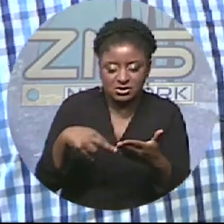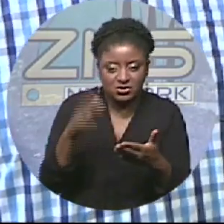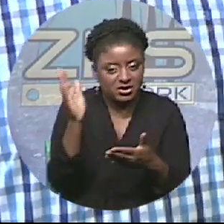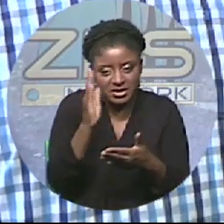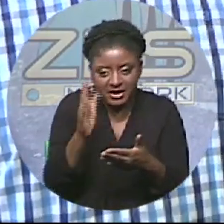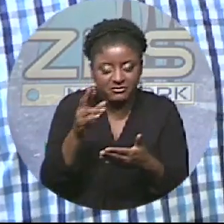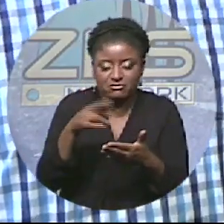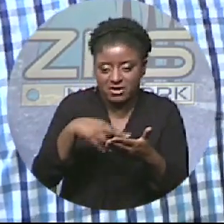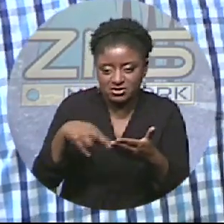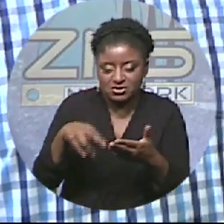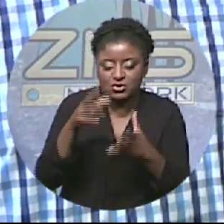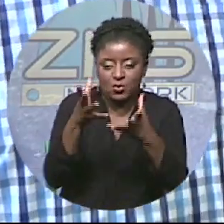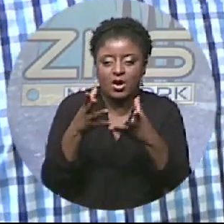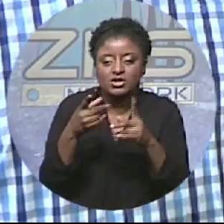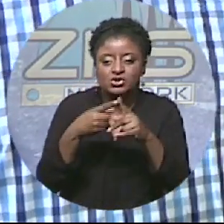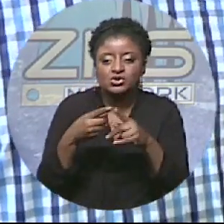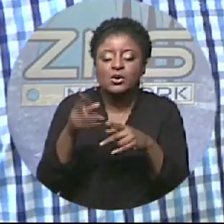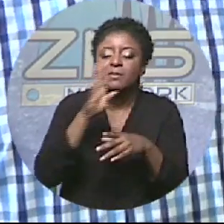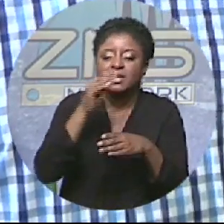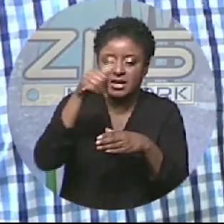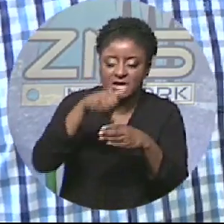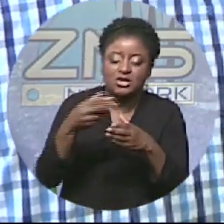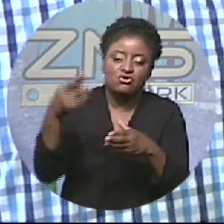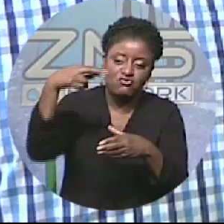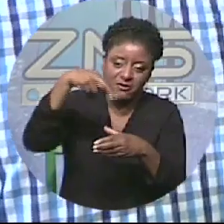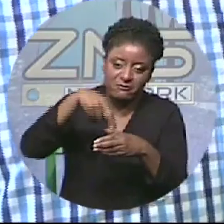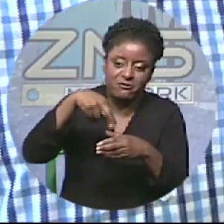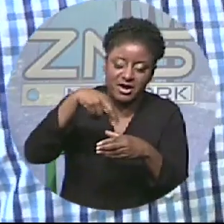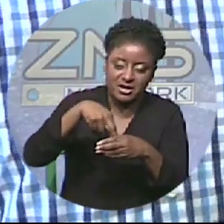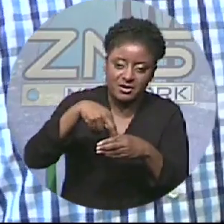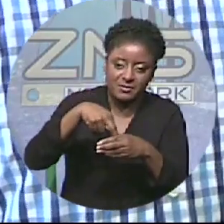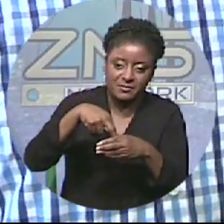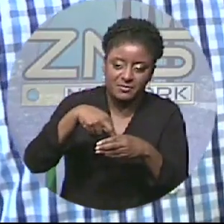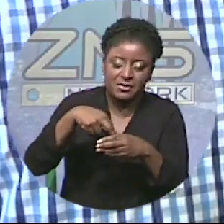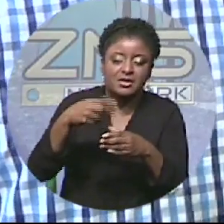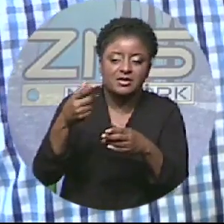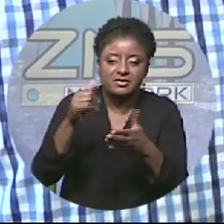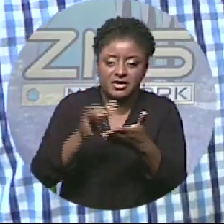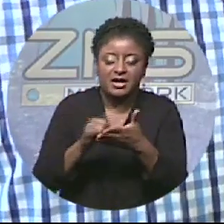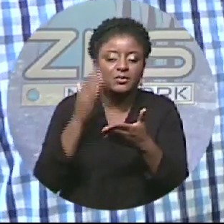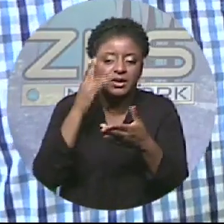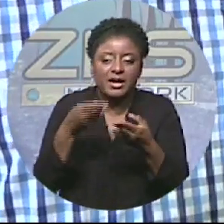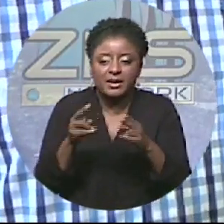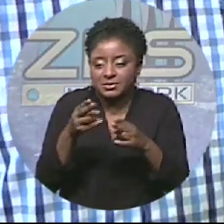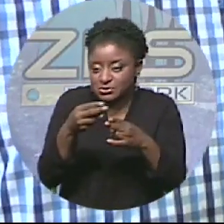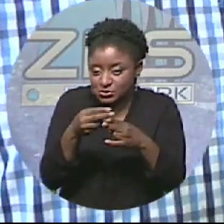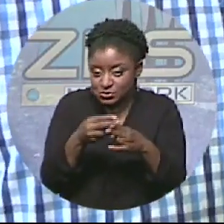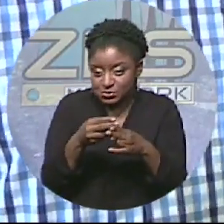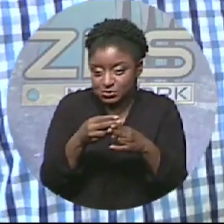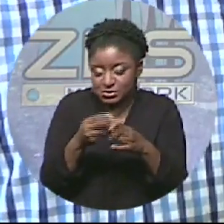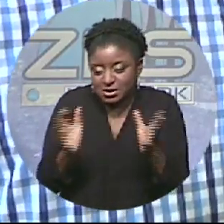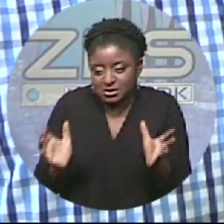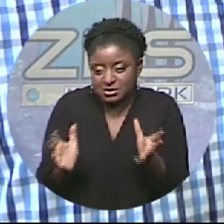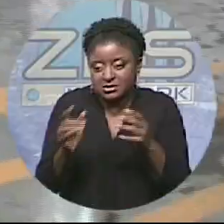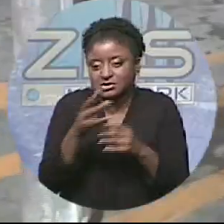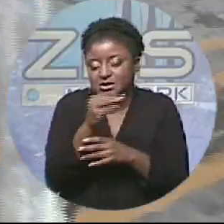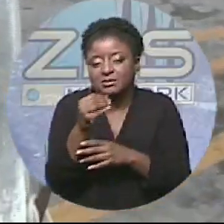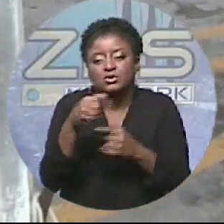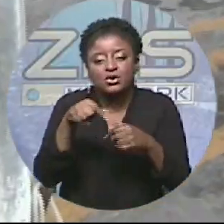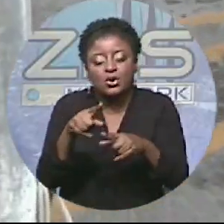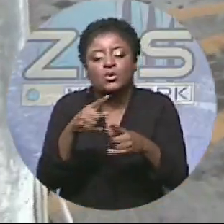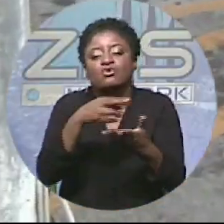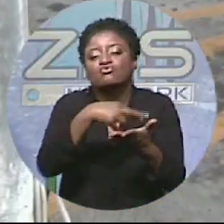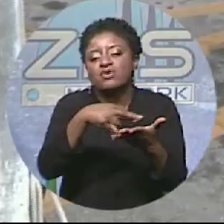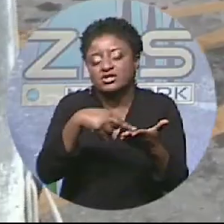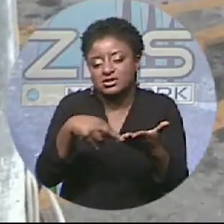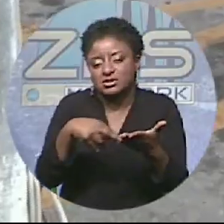to participate in the referendum exercise that will be held shortly, I urge them to go and get registered. The